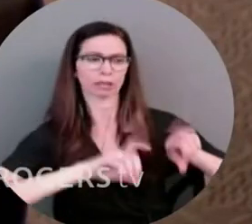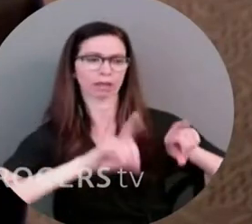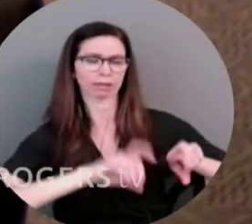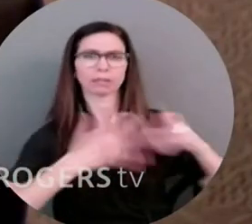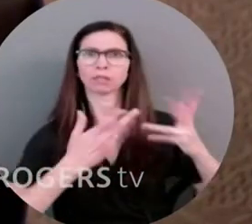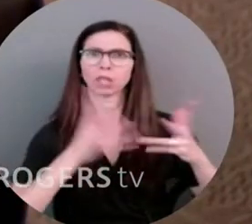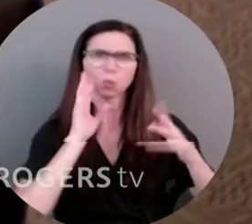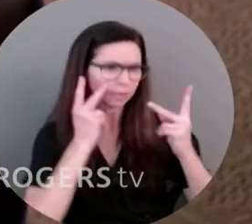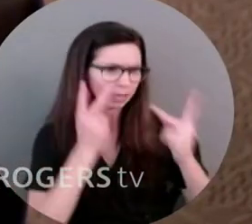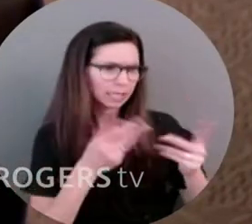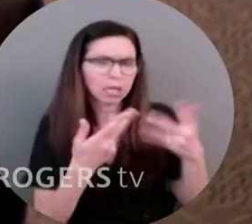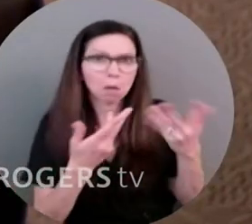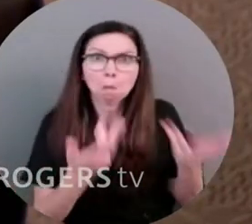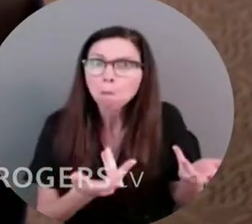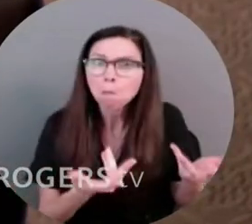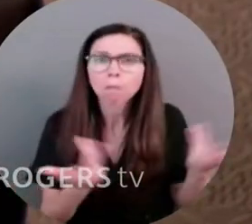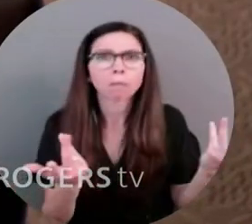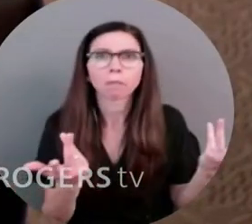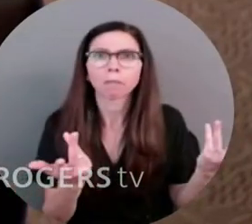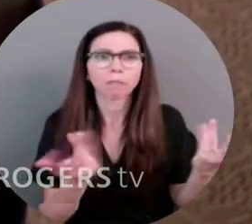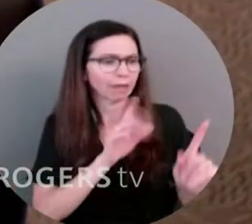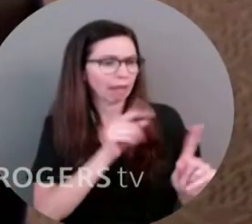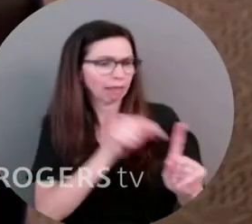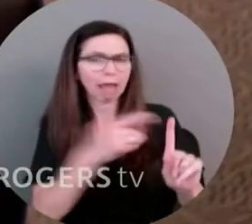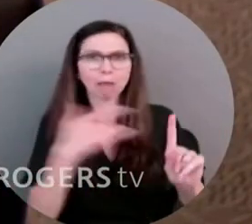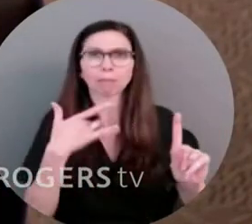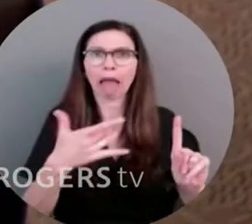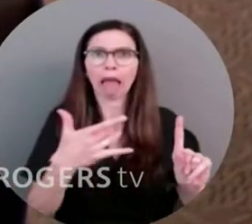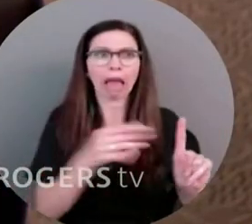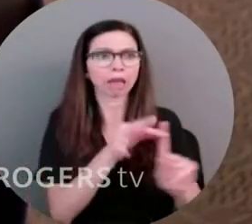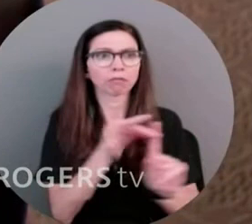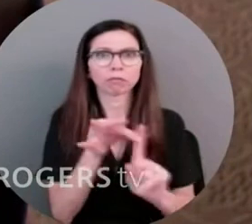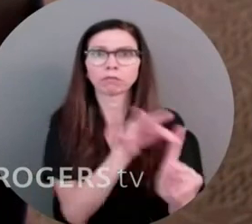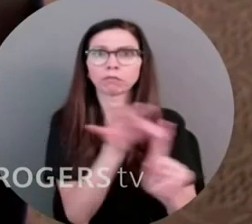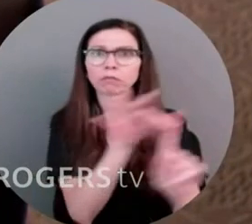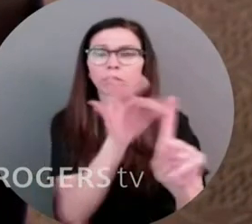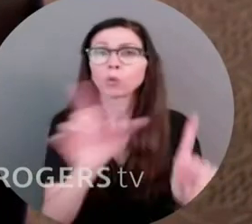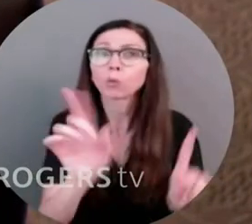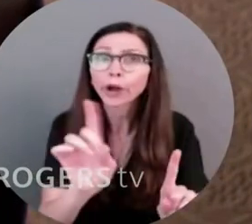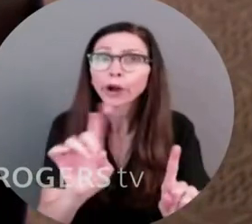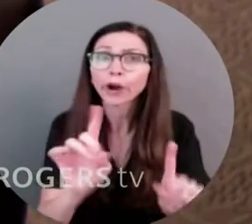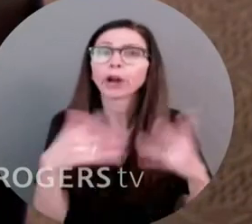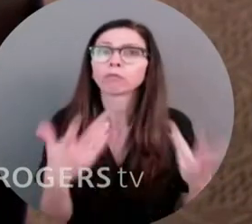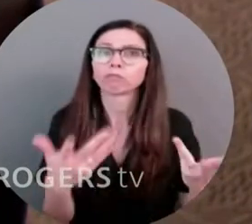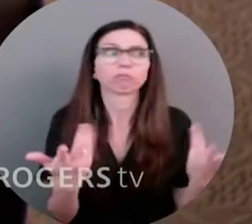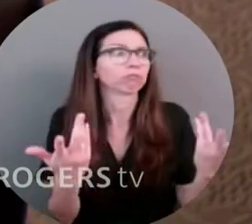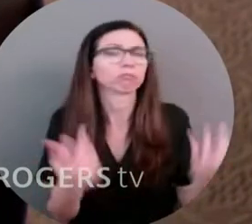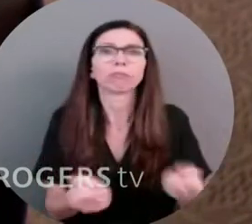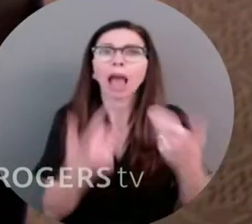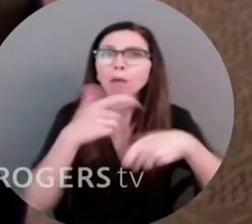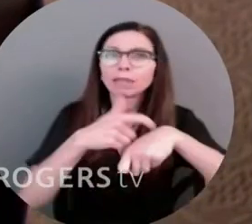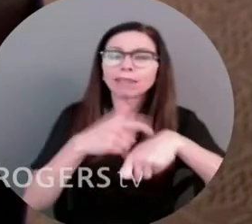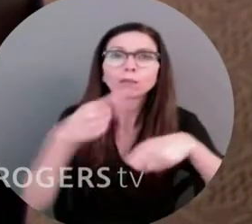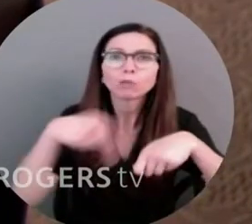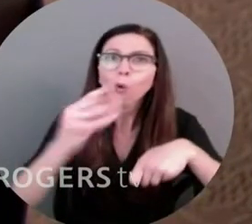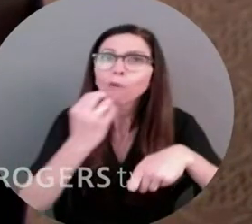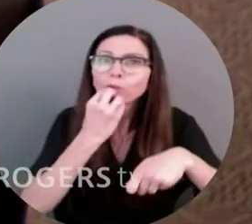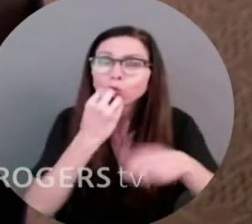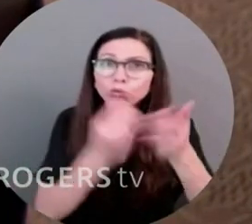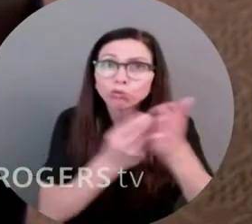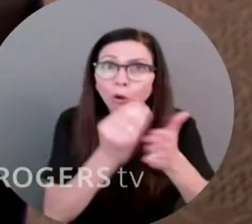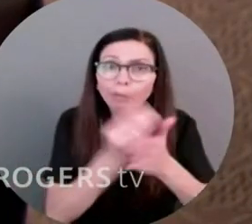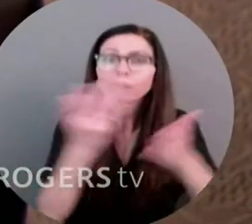exposures that people have. And that will all inform whether we need more testing in